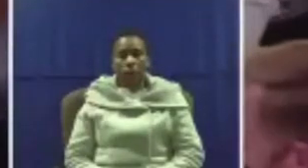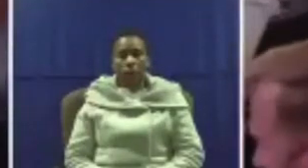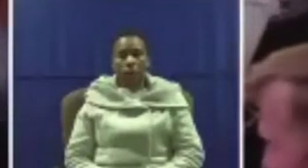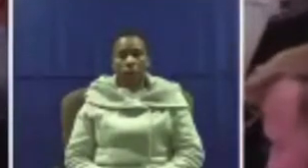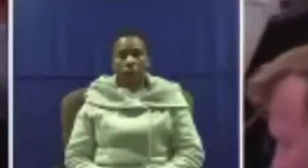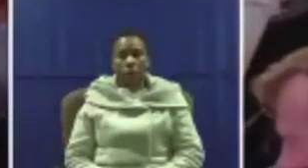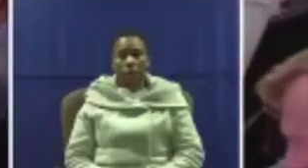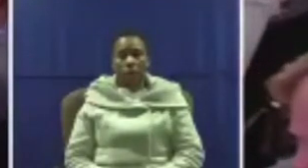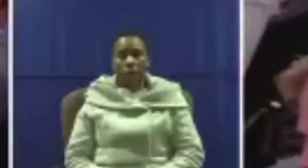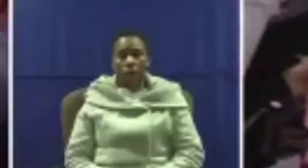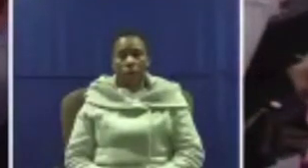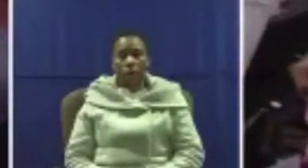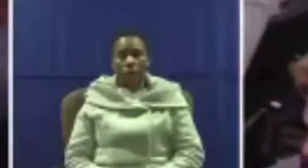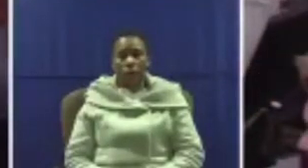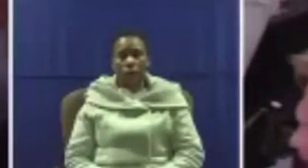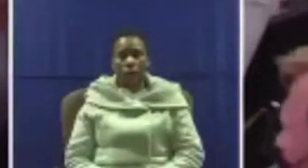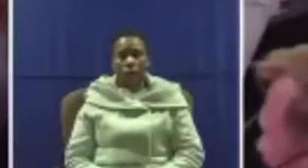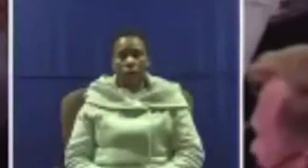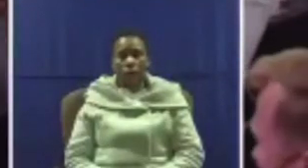And to sit here at